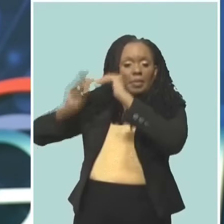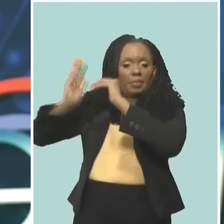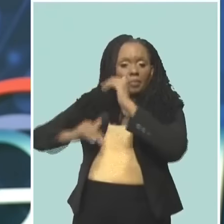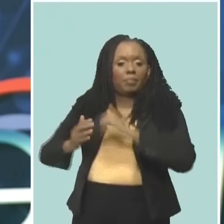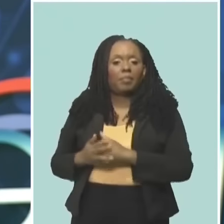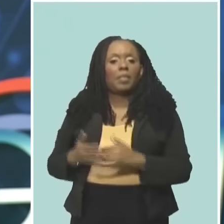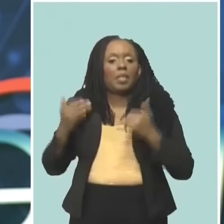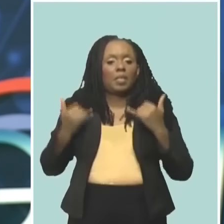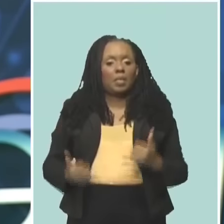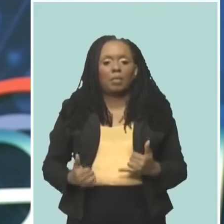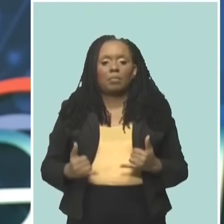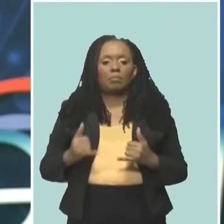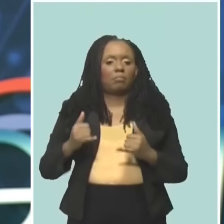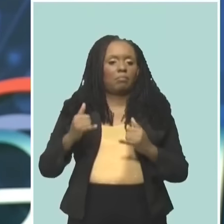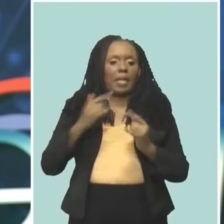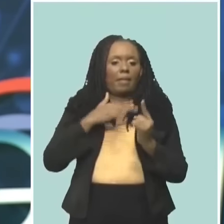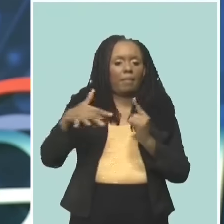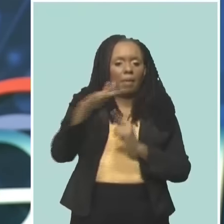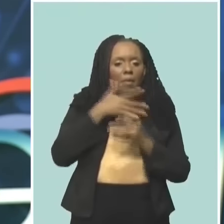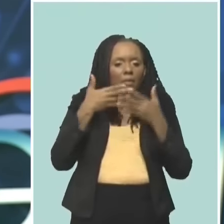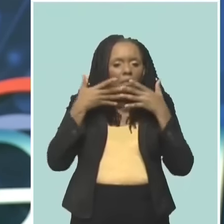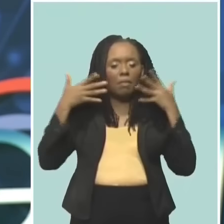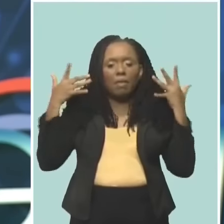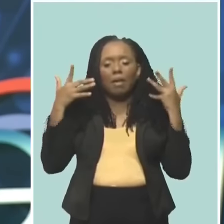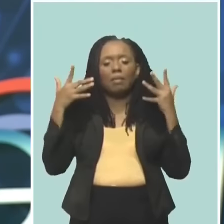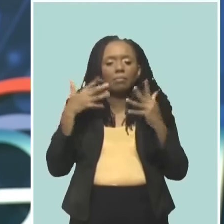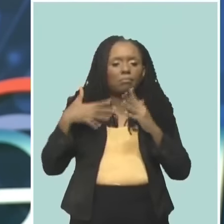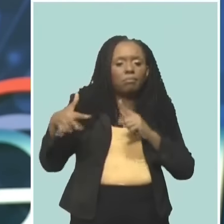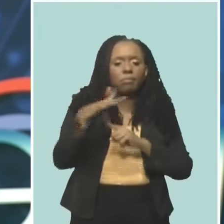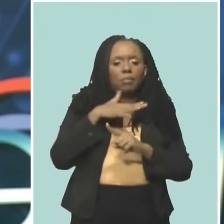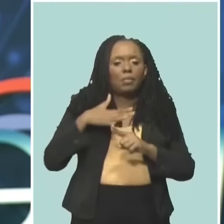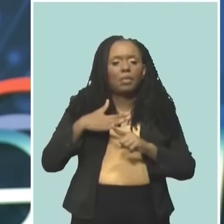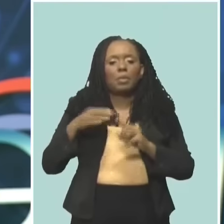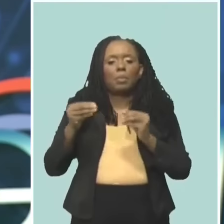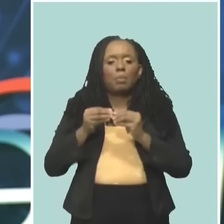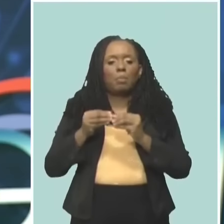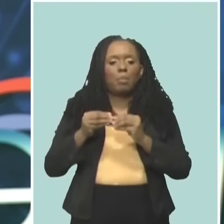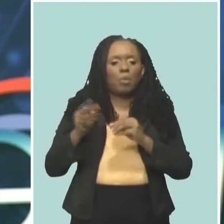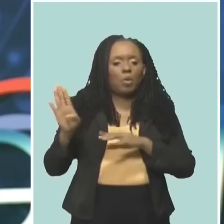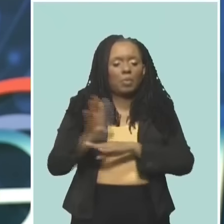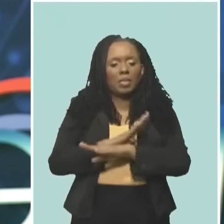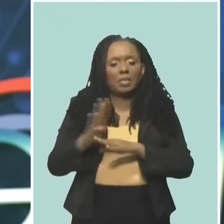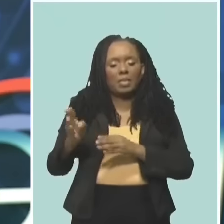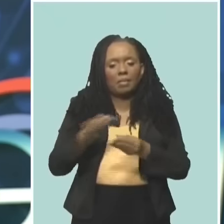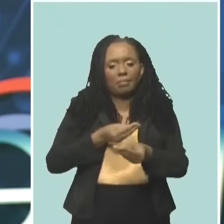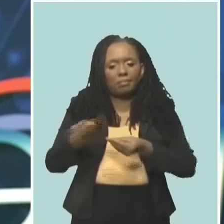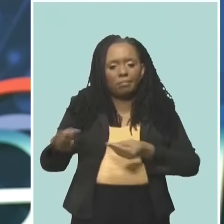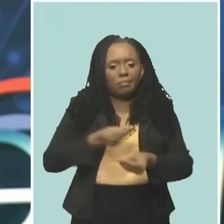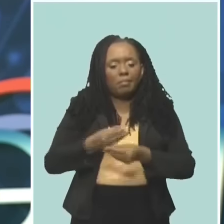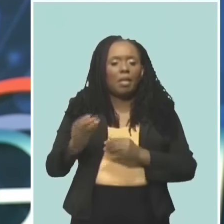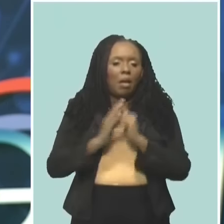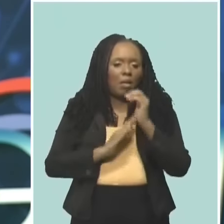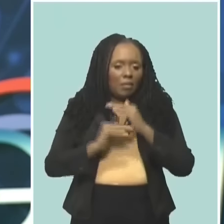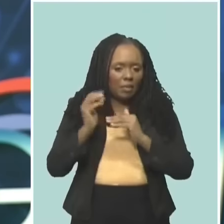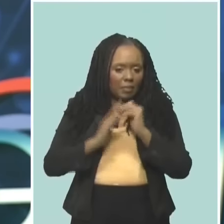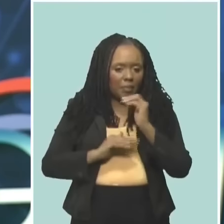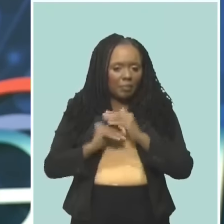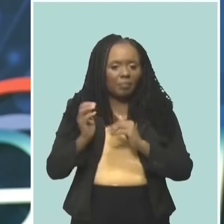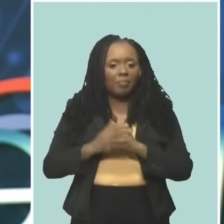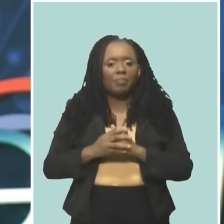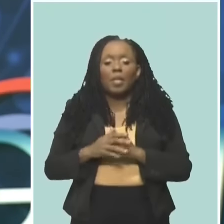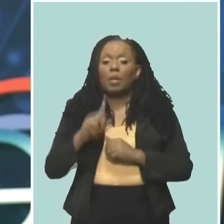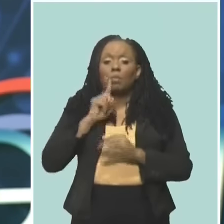now boasts an environmentally friendly ethos in which business can be transacted in comfort. Odell says the new